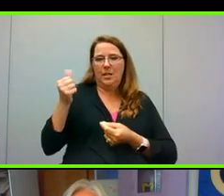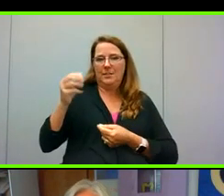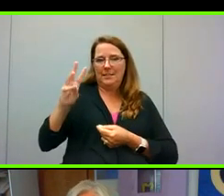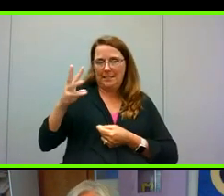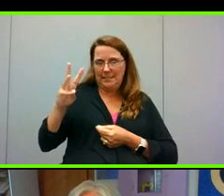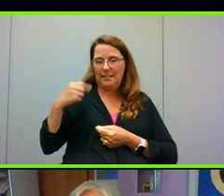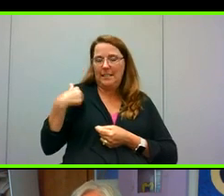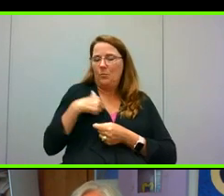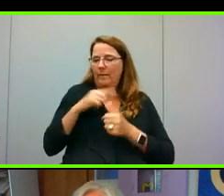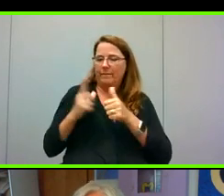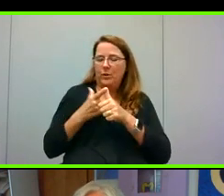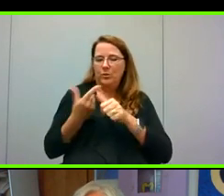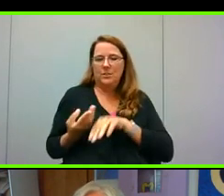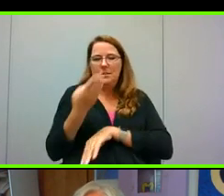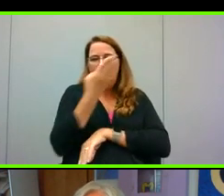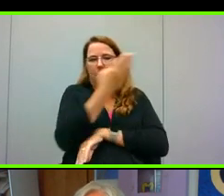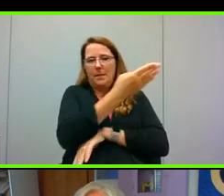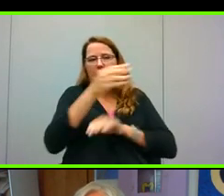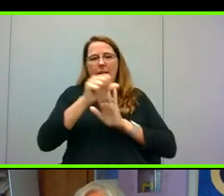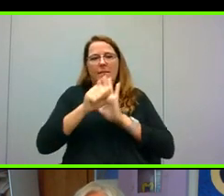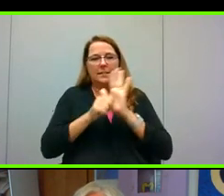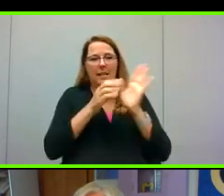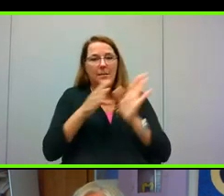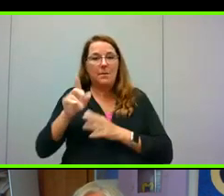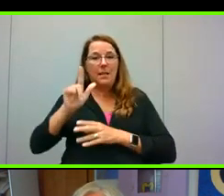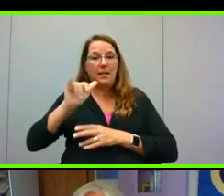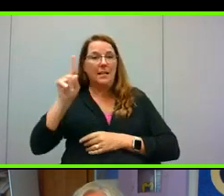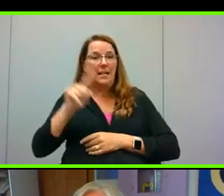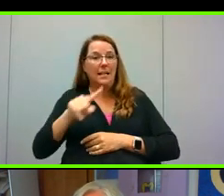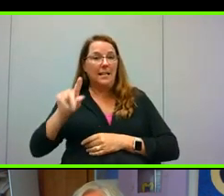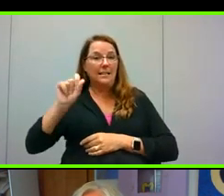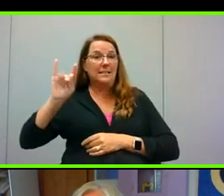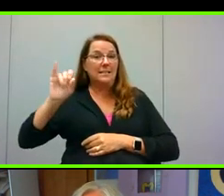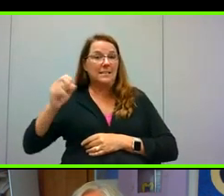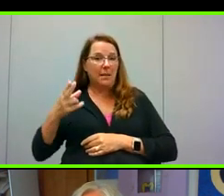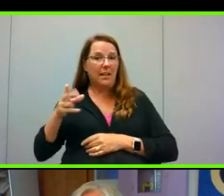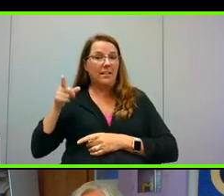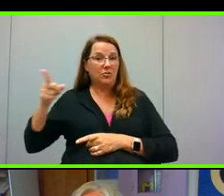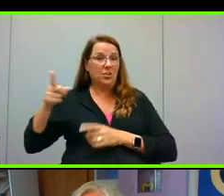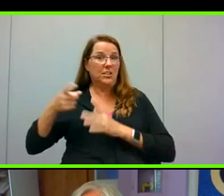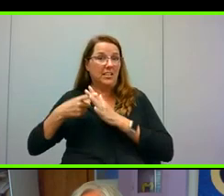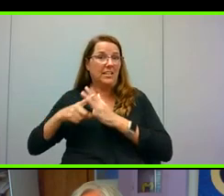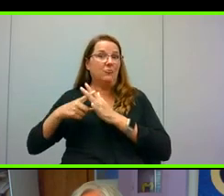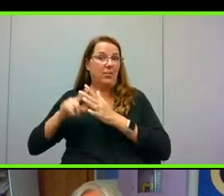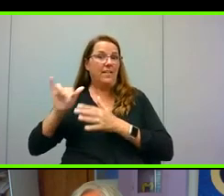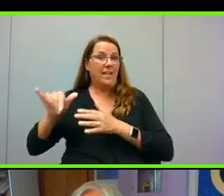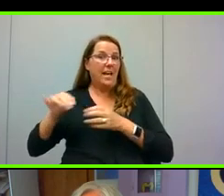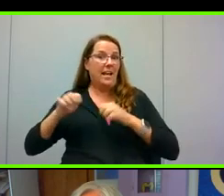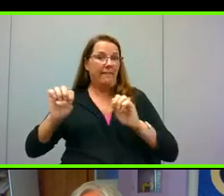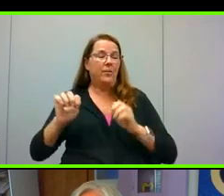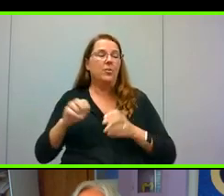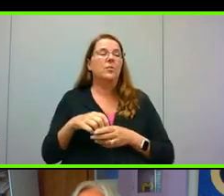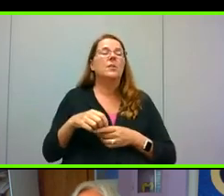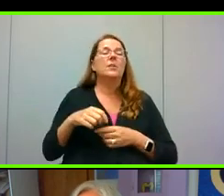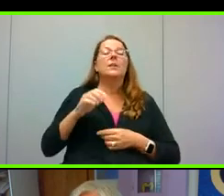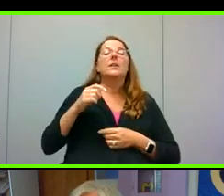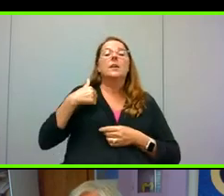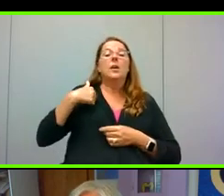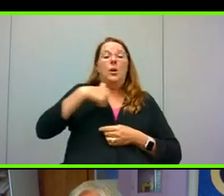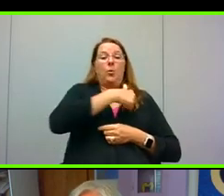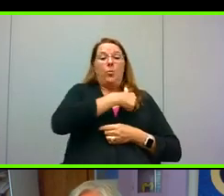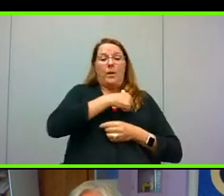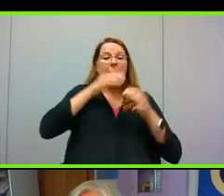2016 when we first submitted the state plan, when Liz Smith was integral to that effort, we and other agencies decided